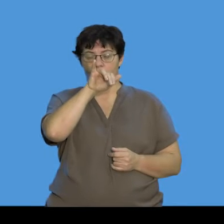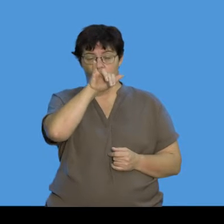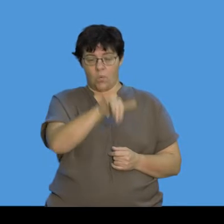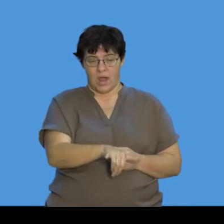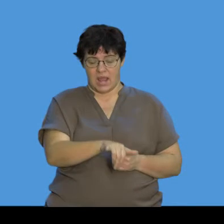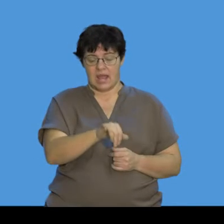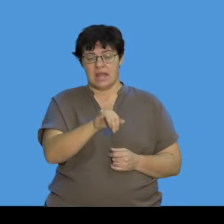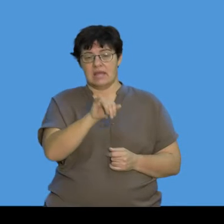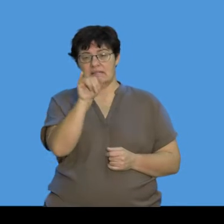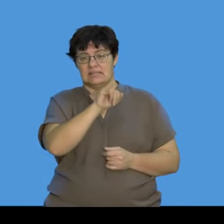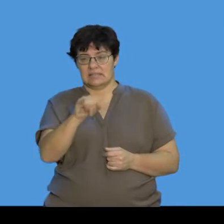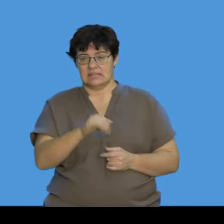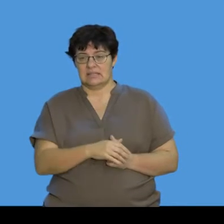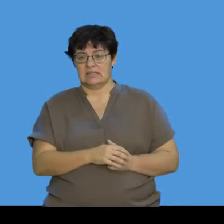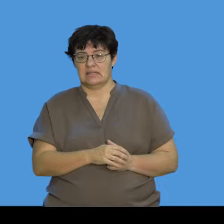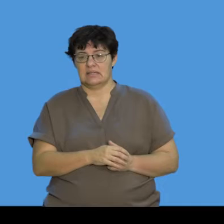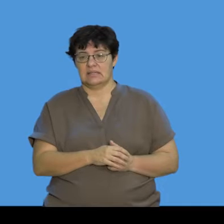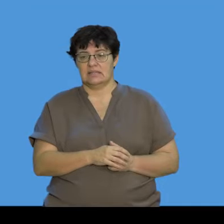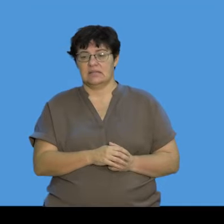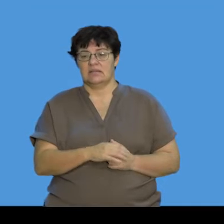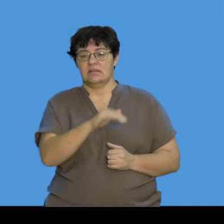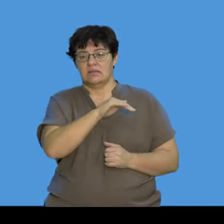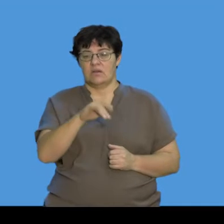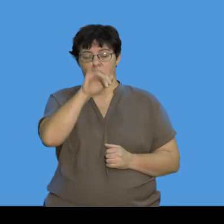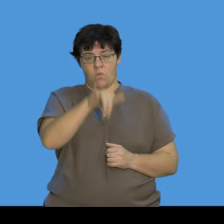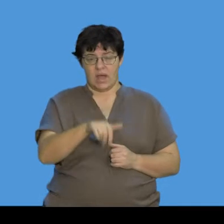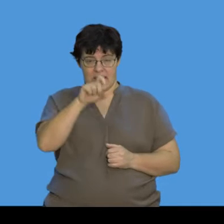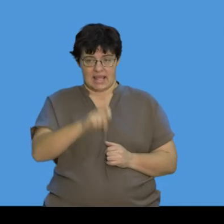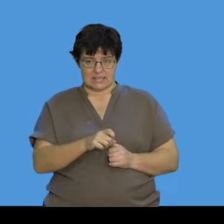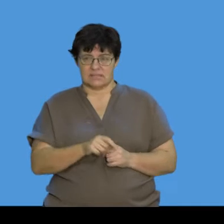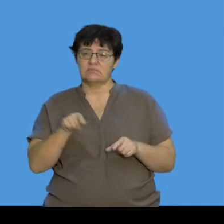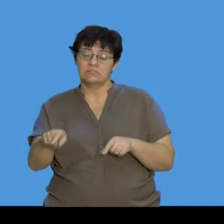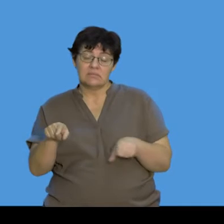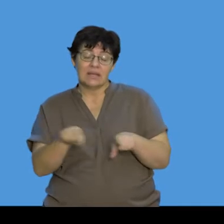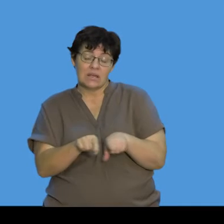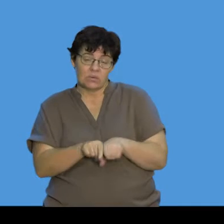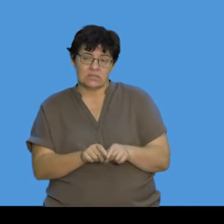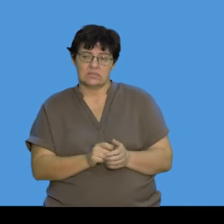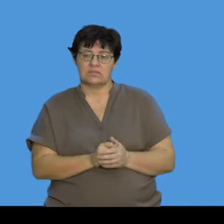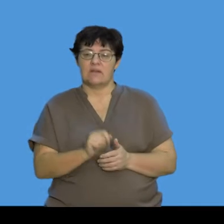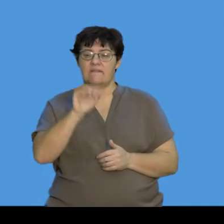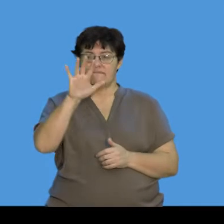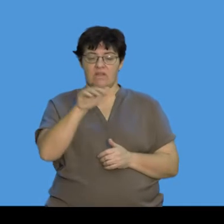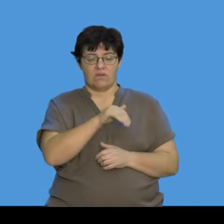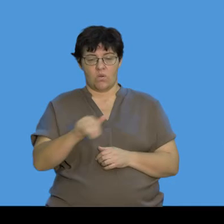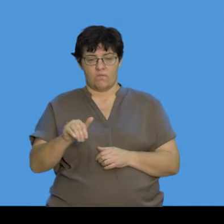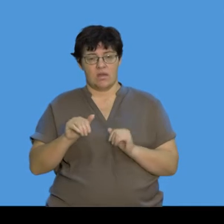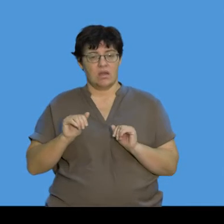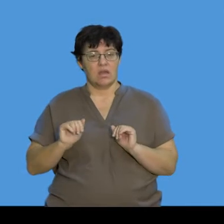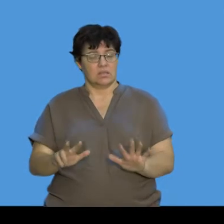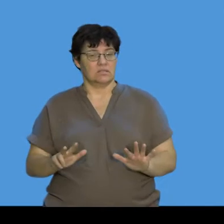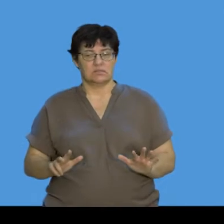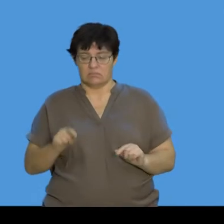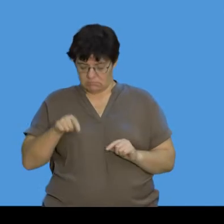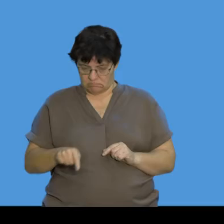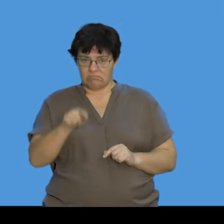yz over yx. This is equals to 5 over